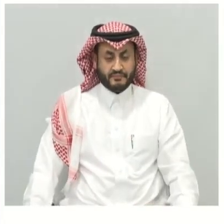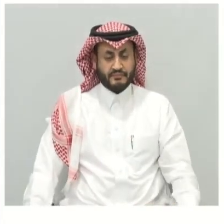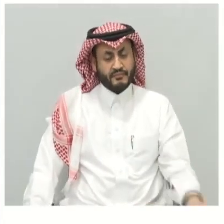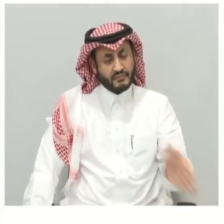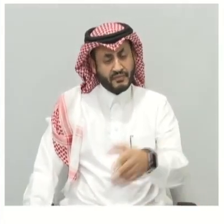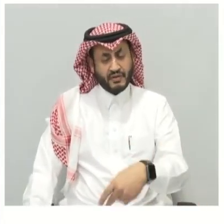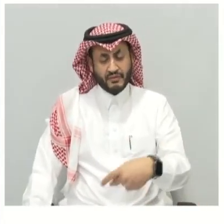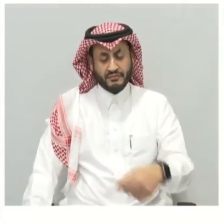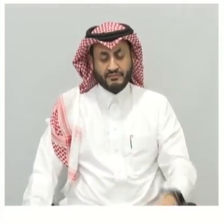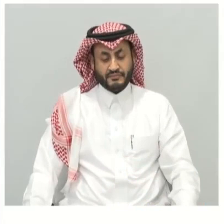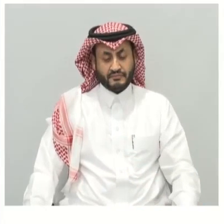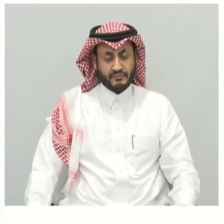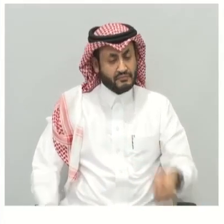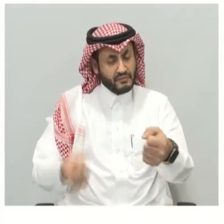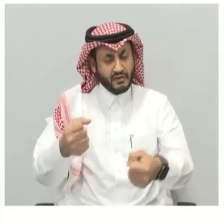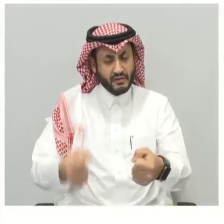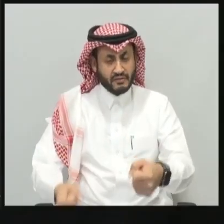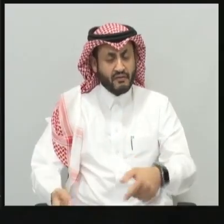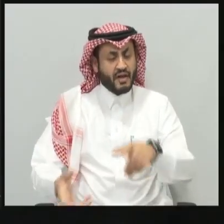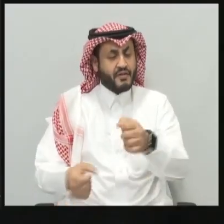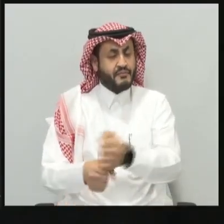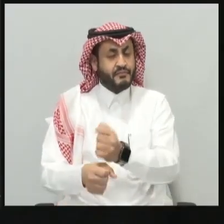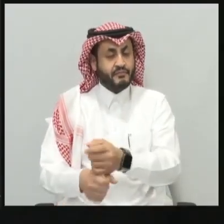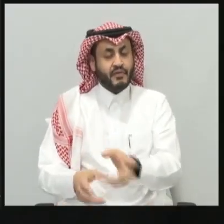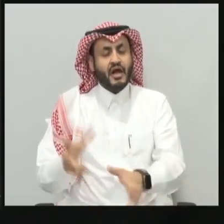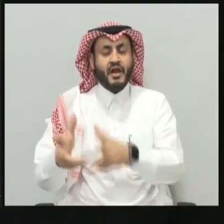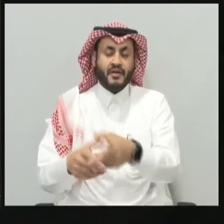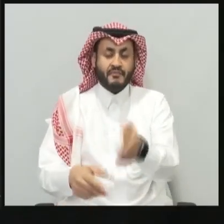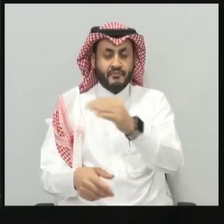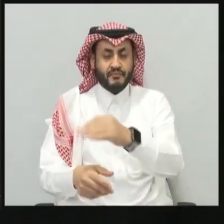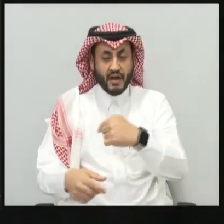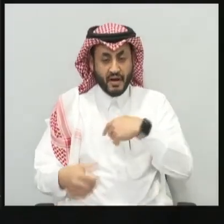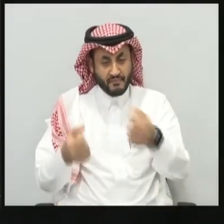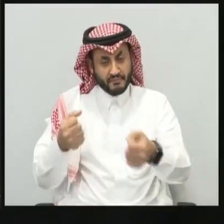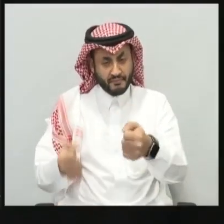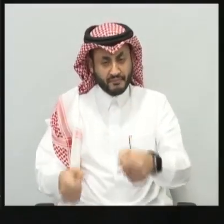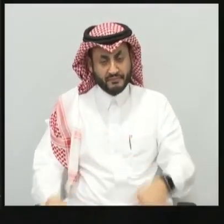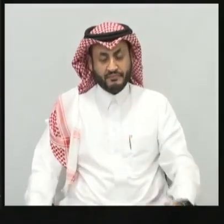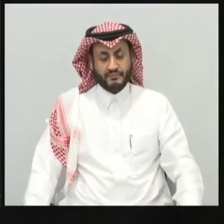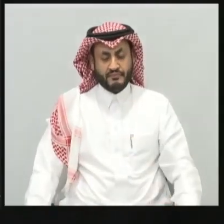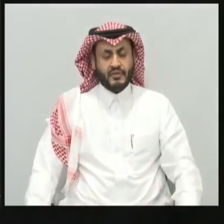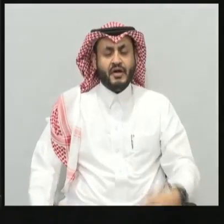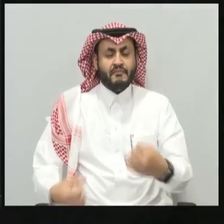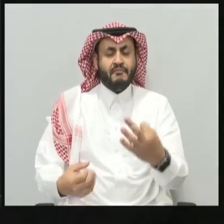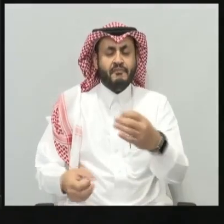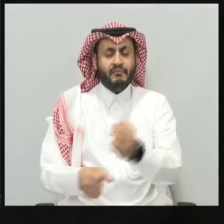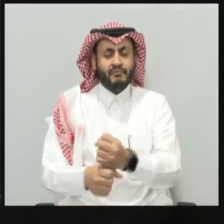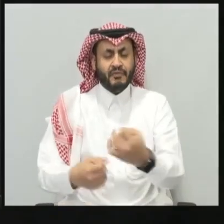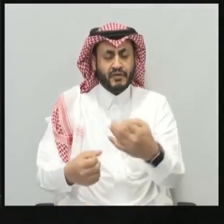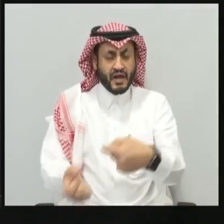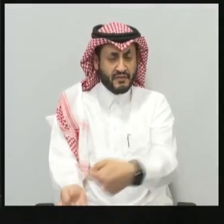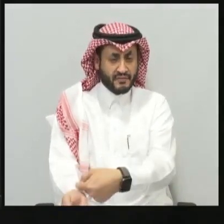this question to a driver. What do you do? I am a driver. I drive people. I am a doctor.